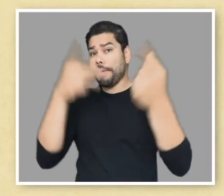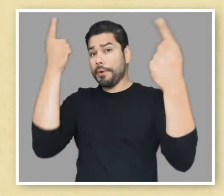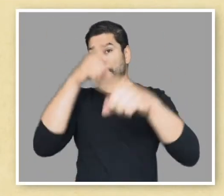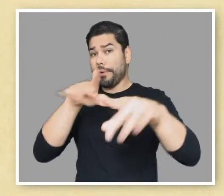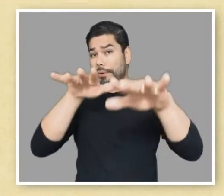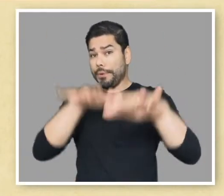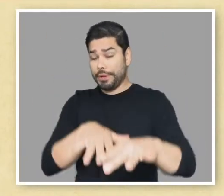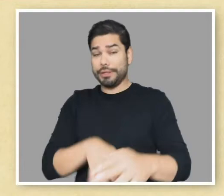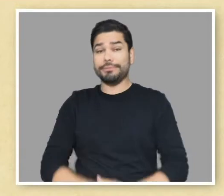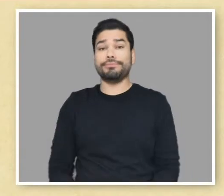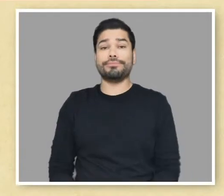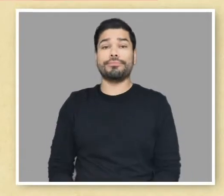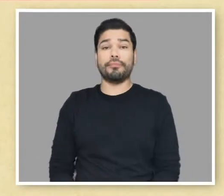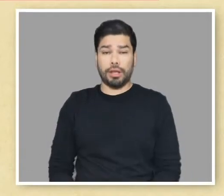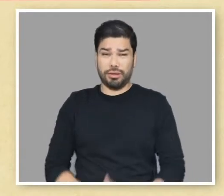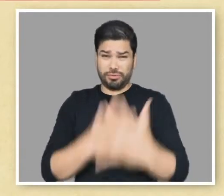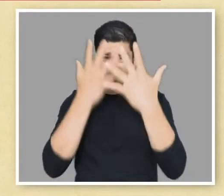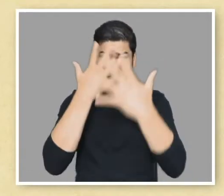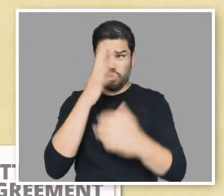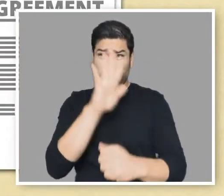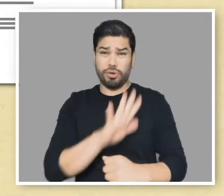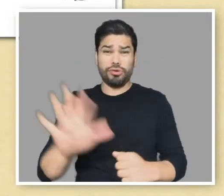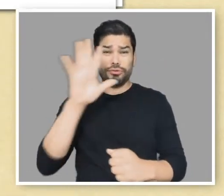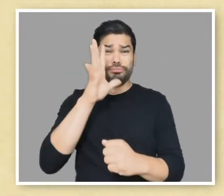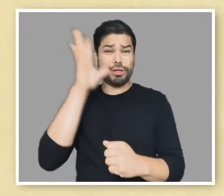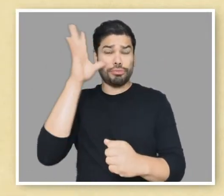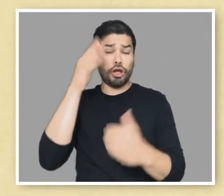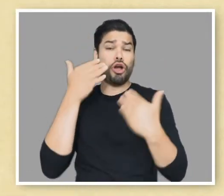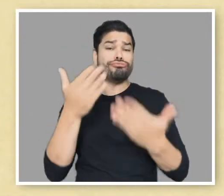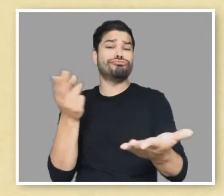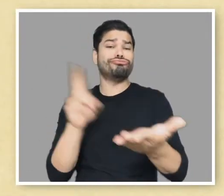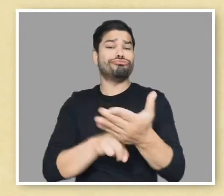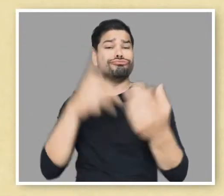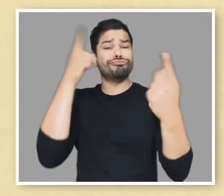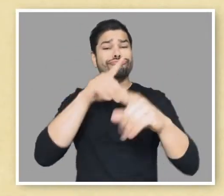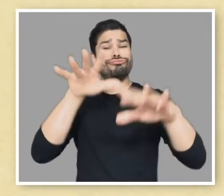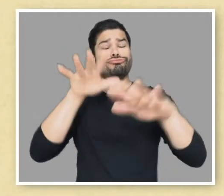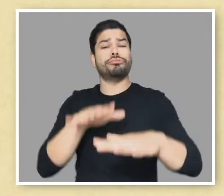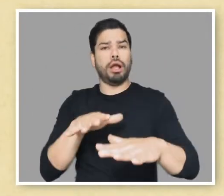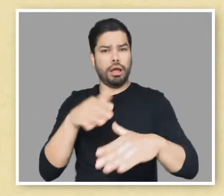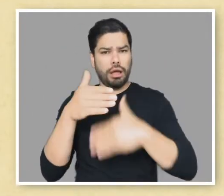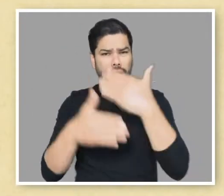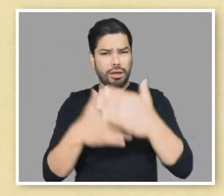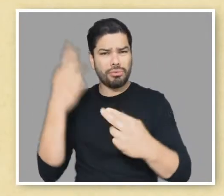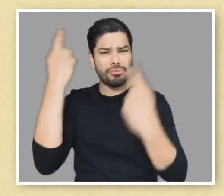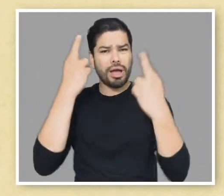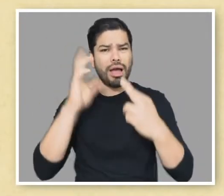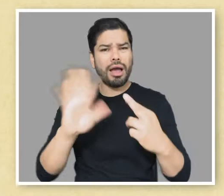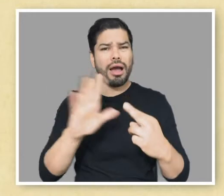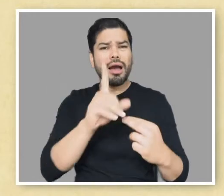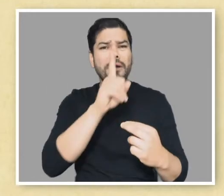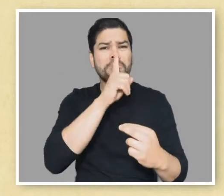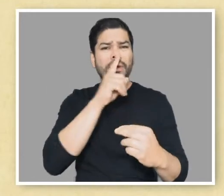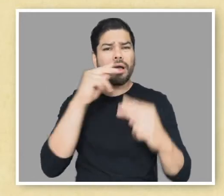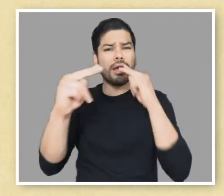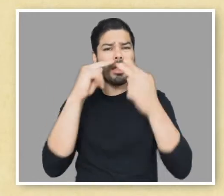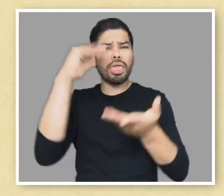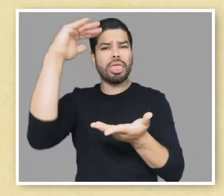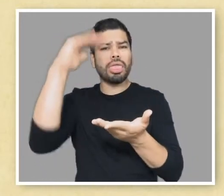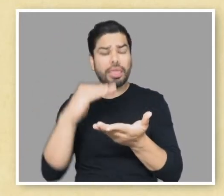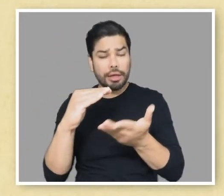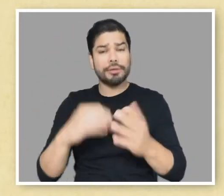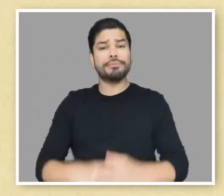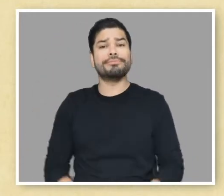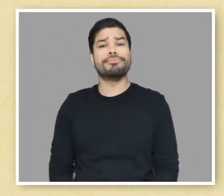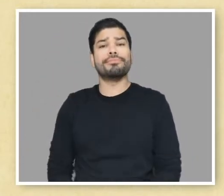settlement agreements. Unfortunately, parents who sign settlement agreements often realize later that they will not be getting what they